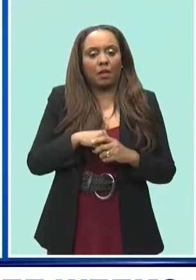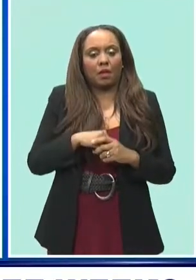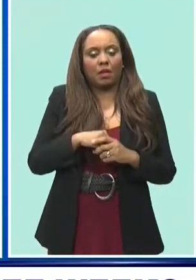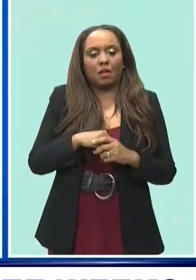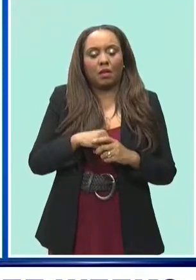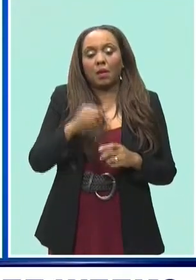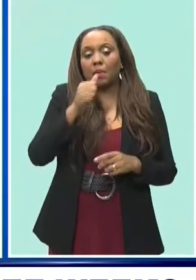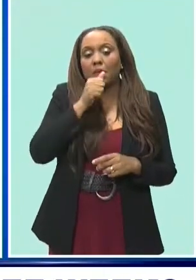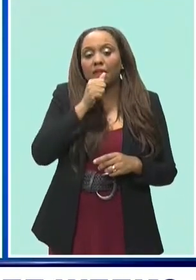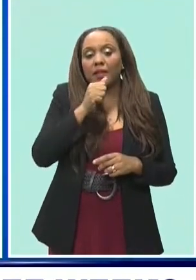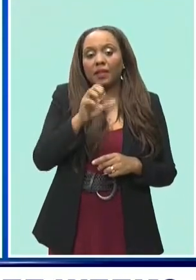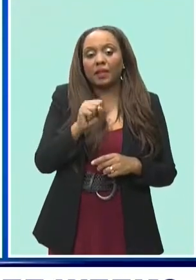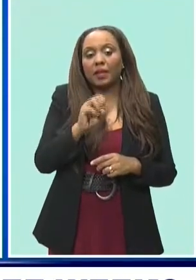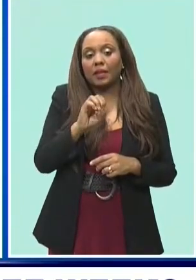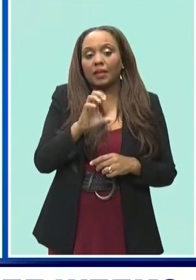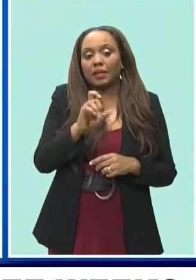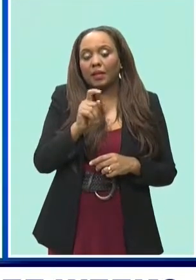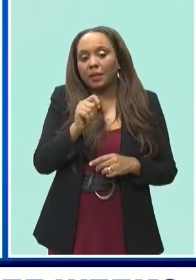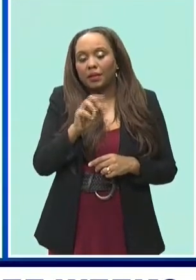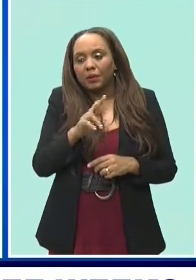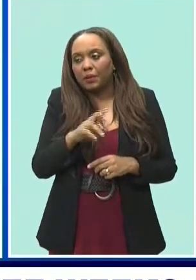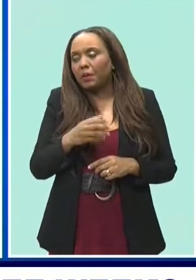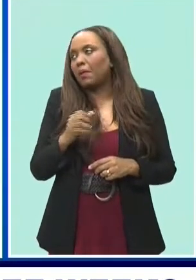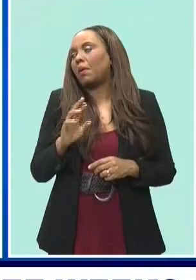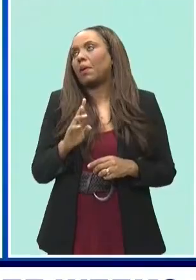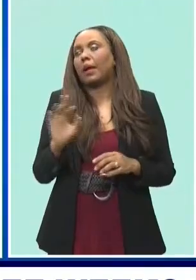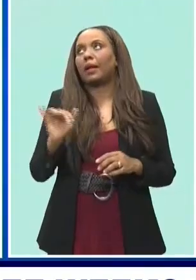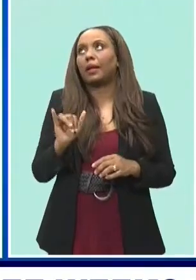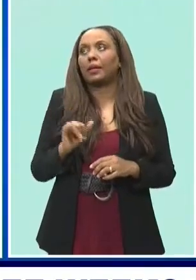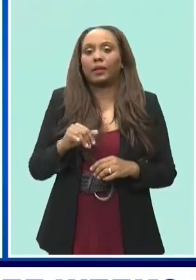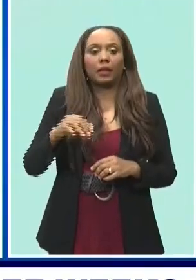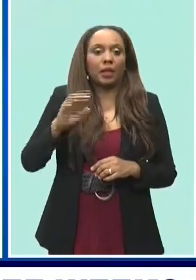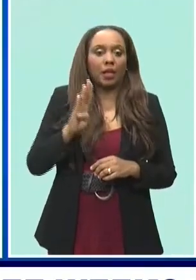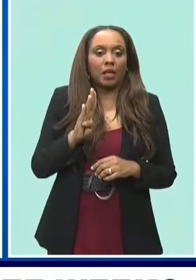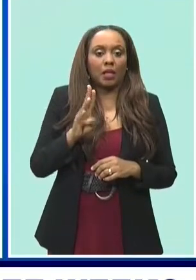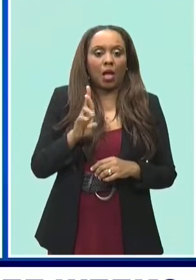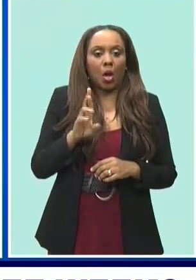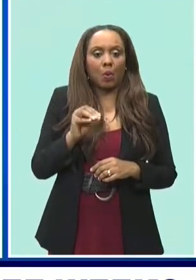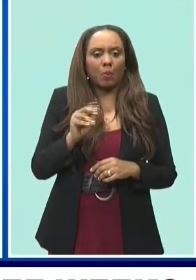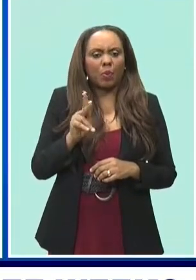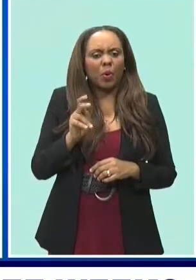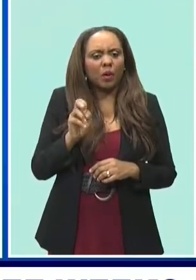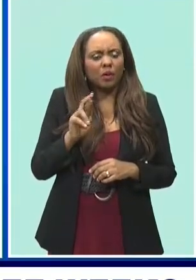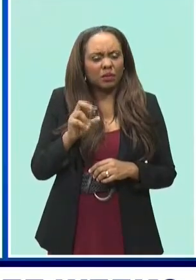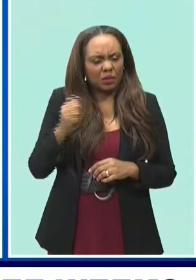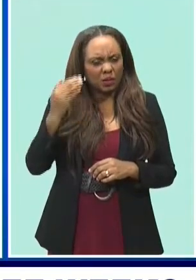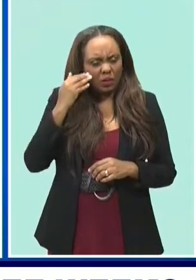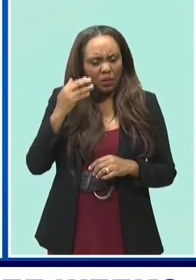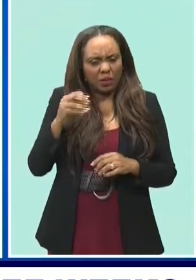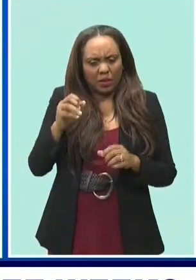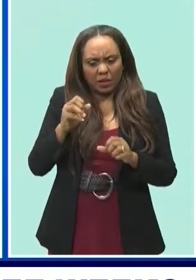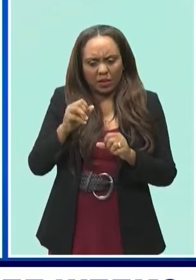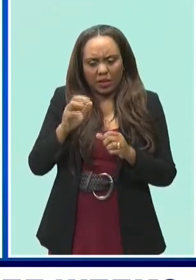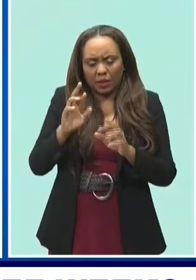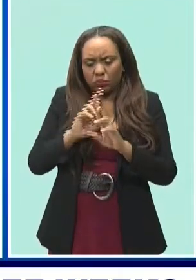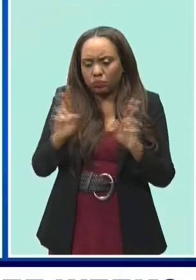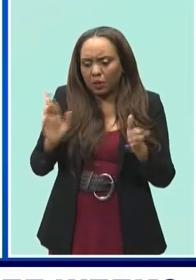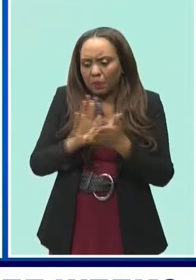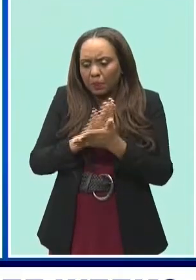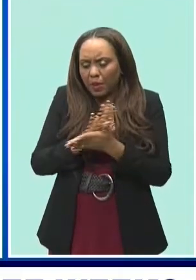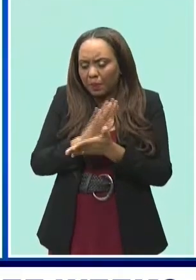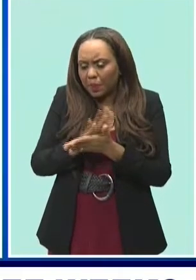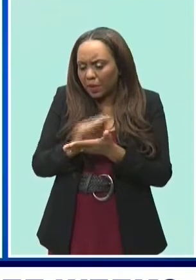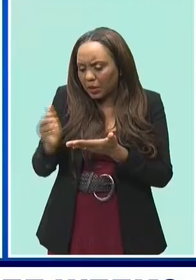brokers, the various business people who are to prepare the documentation. For the past 2 years, there's been a